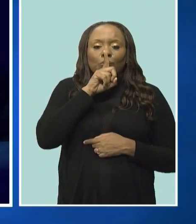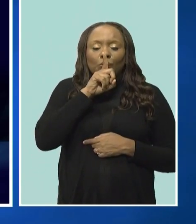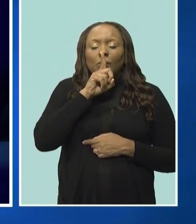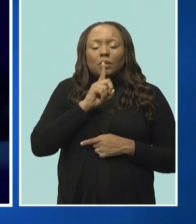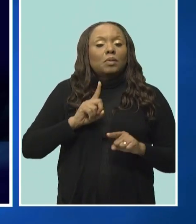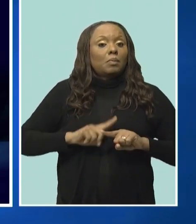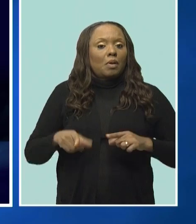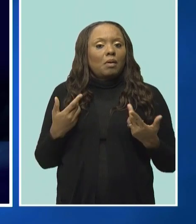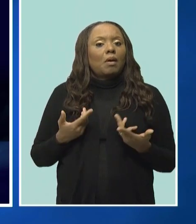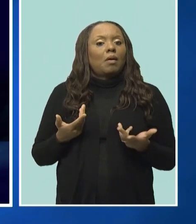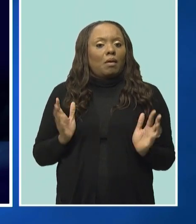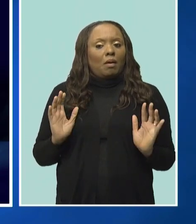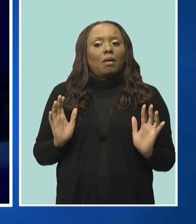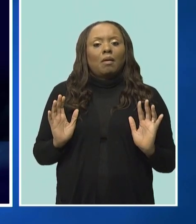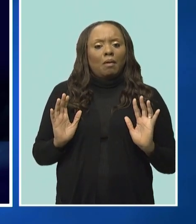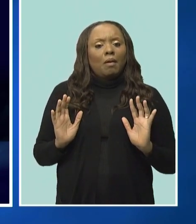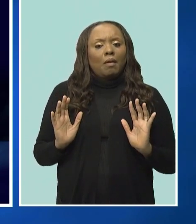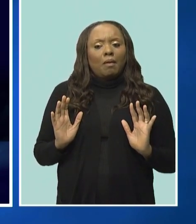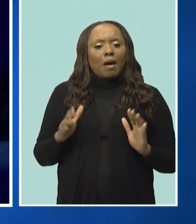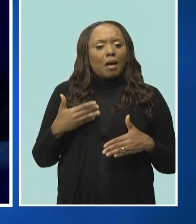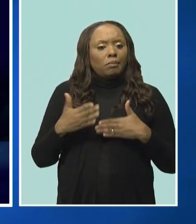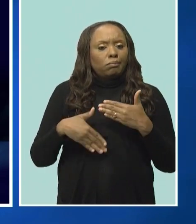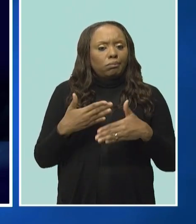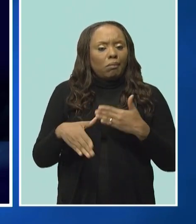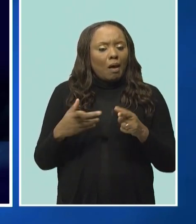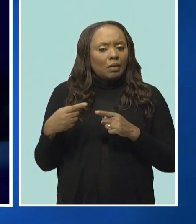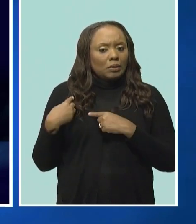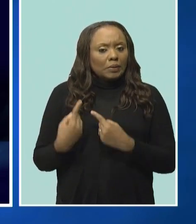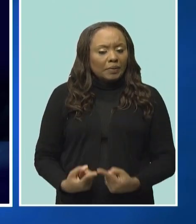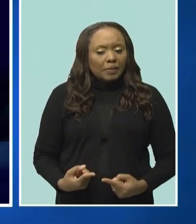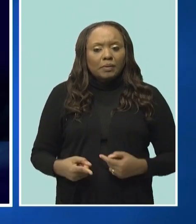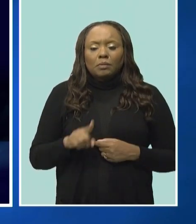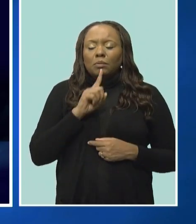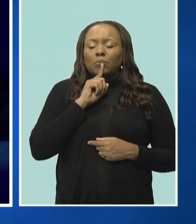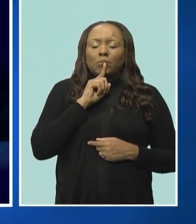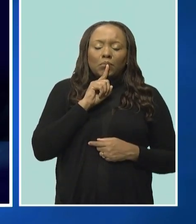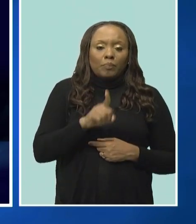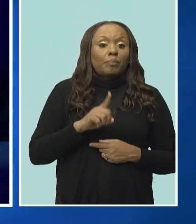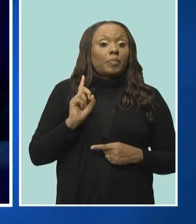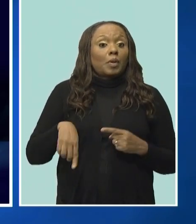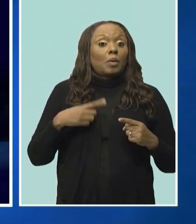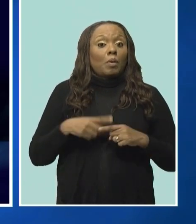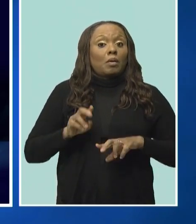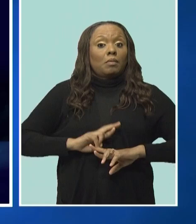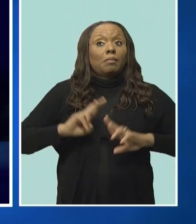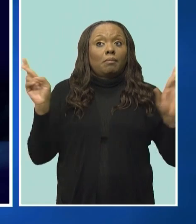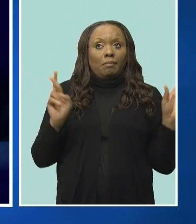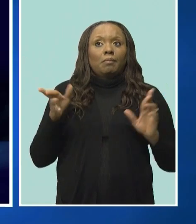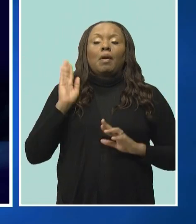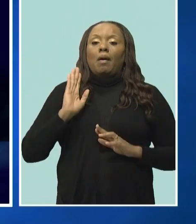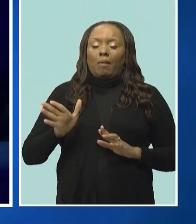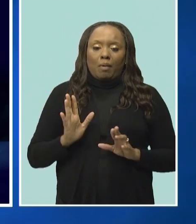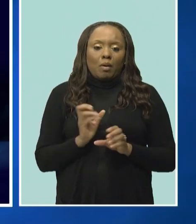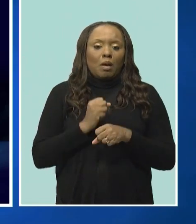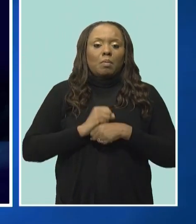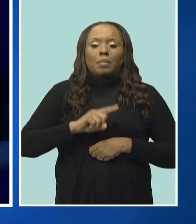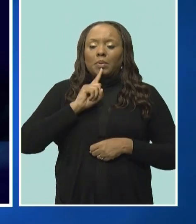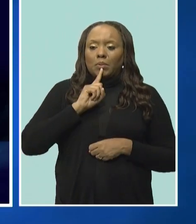already made significant inroads into that process. And I'm sure that when they're ready, they will make their